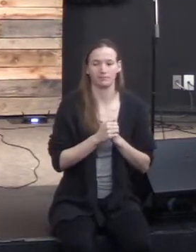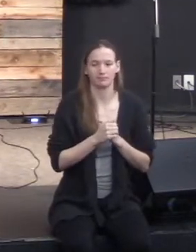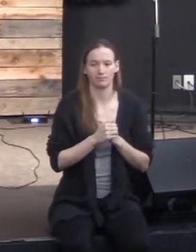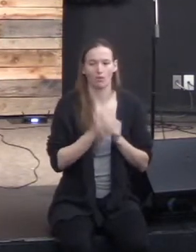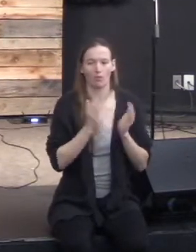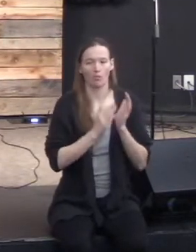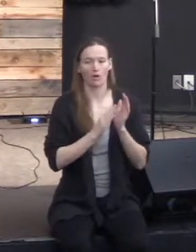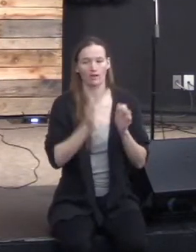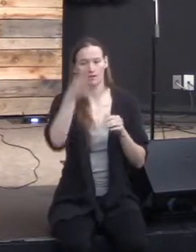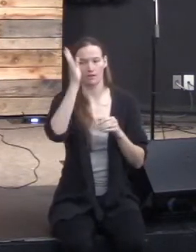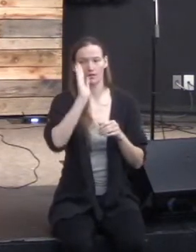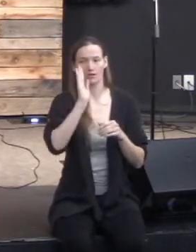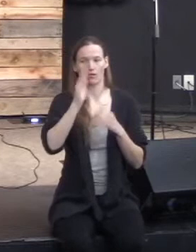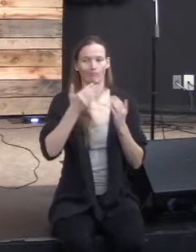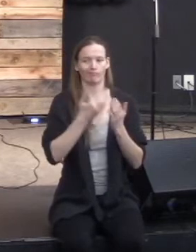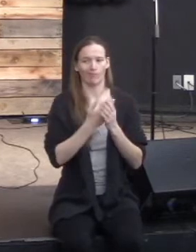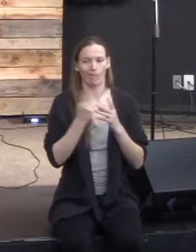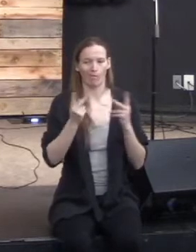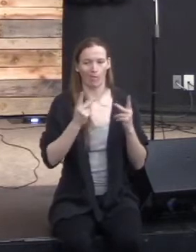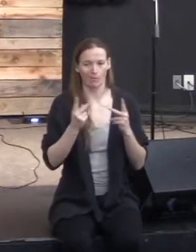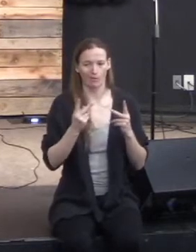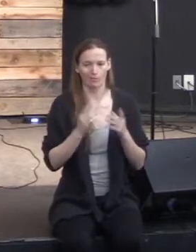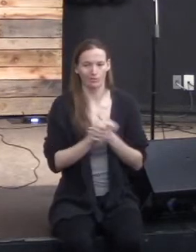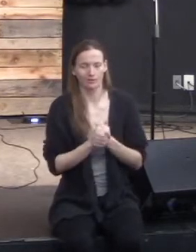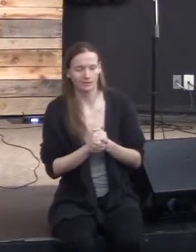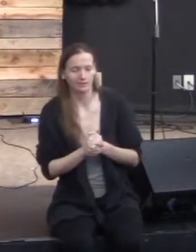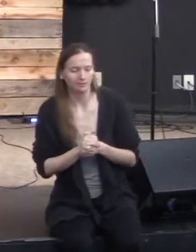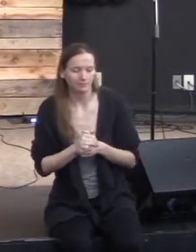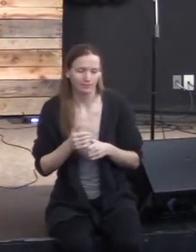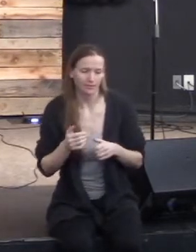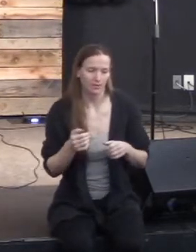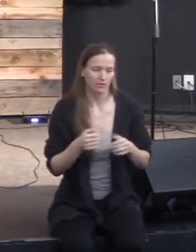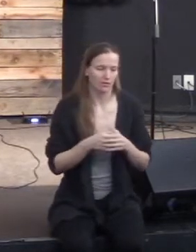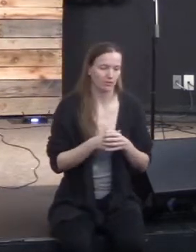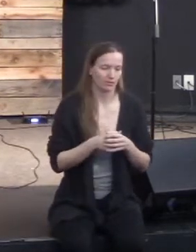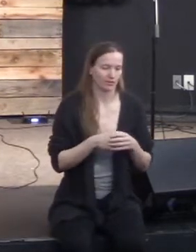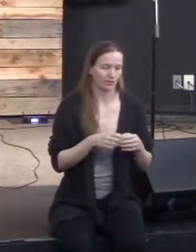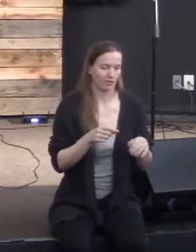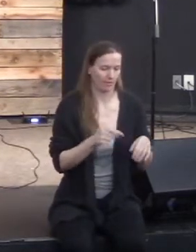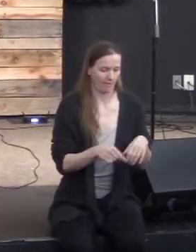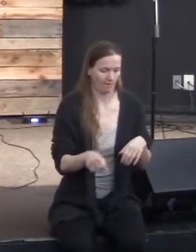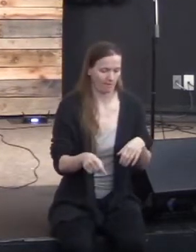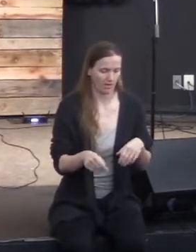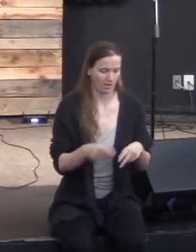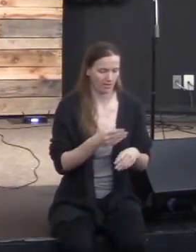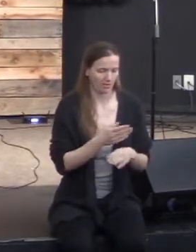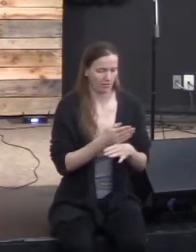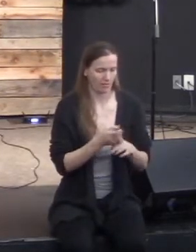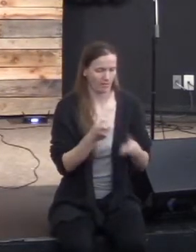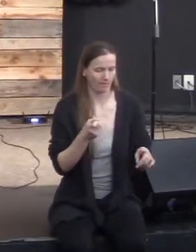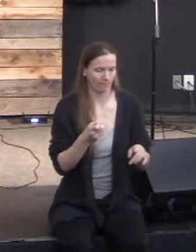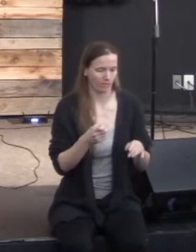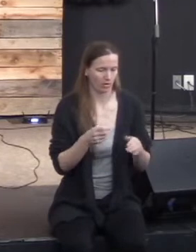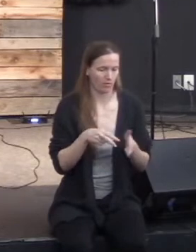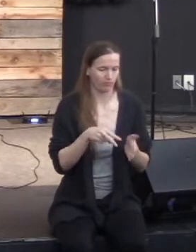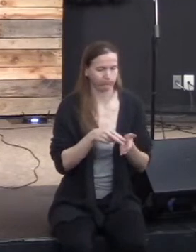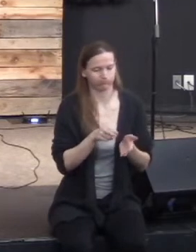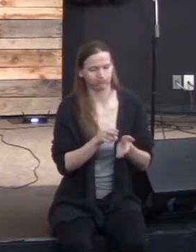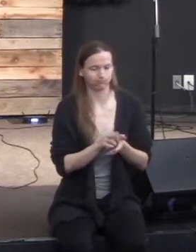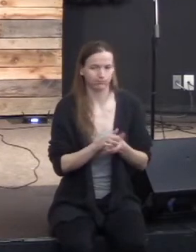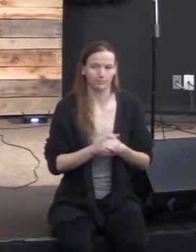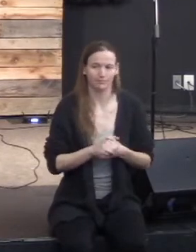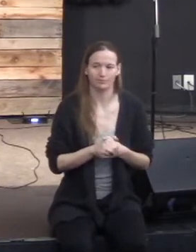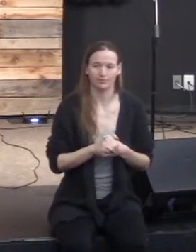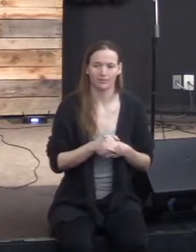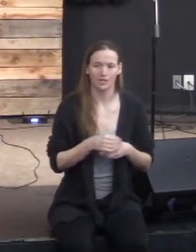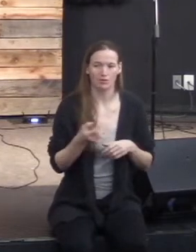lives and kept our feet from slipping. For you, O God, tested us. You refined us like silver. You